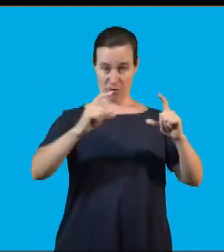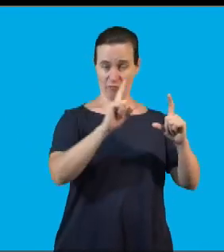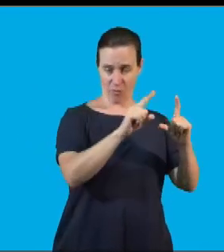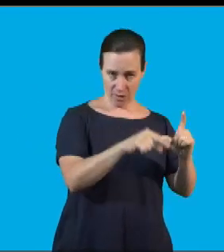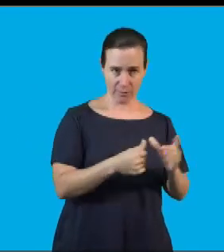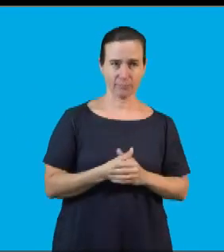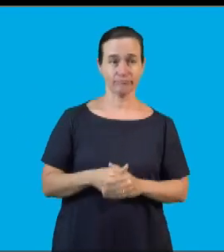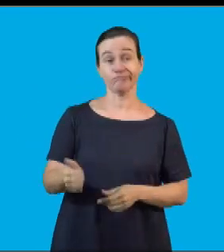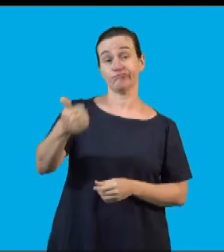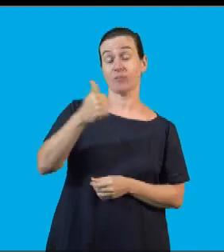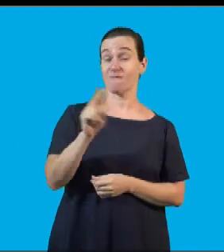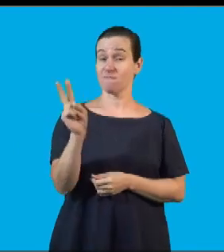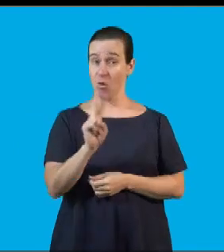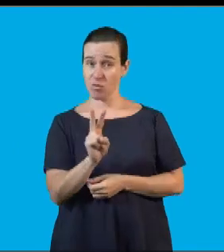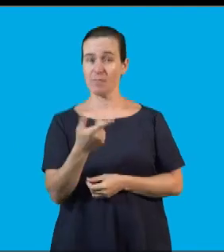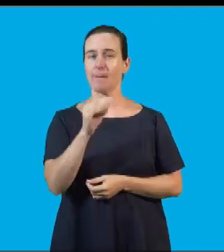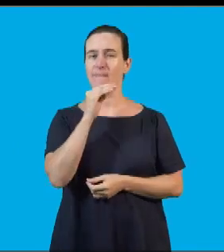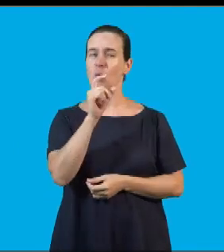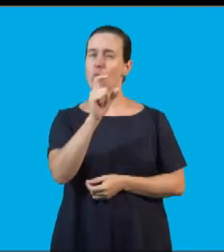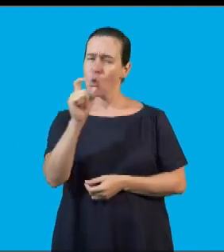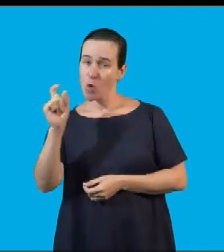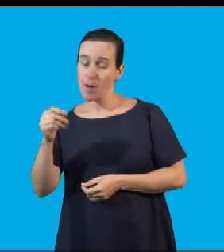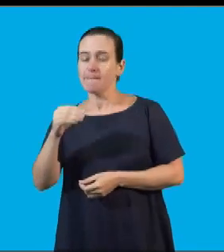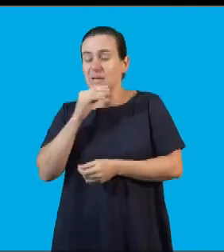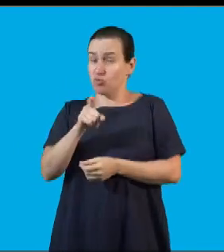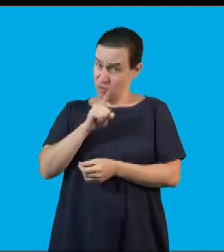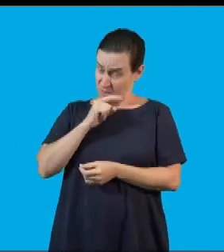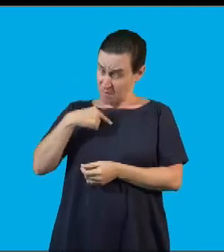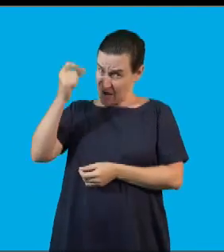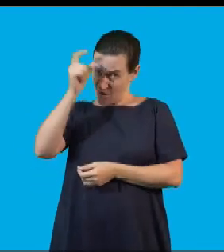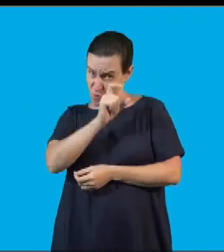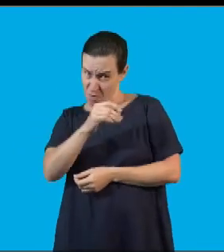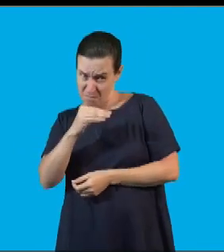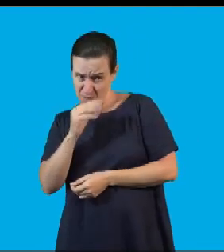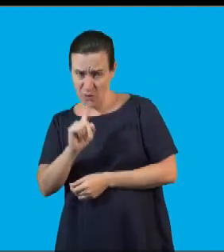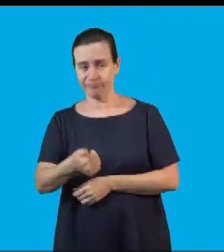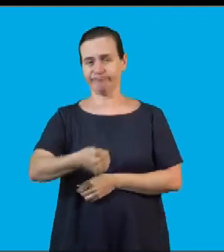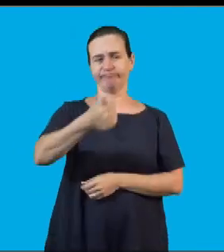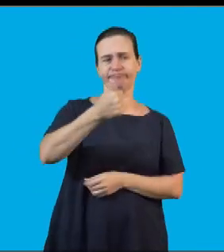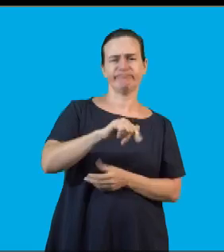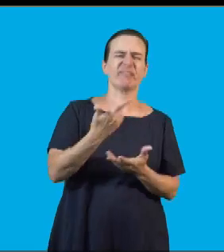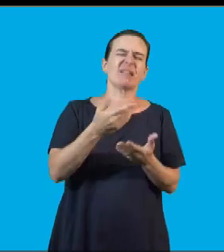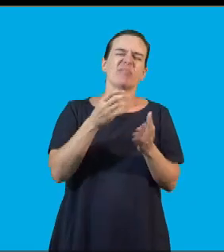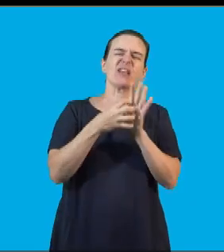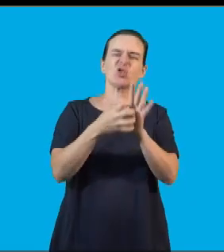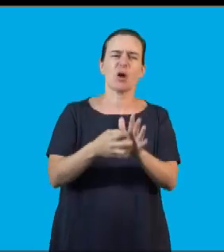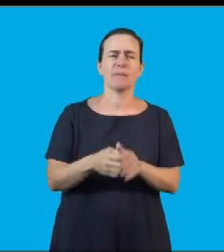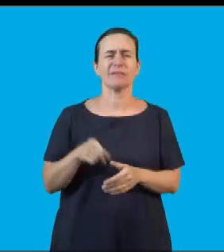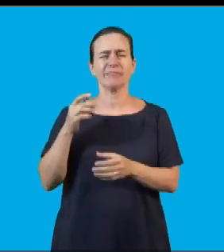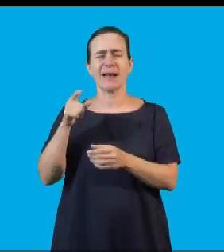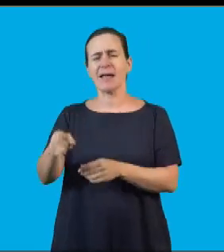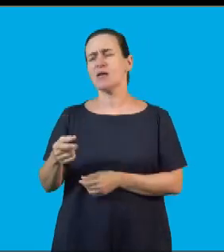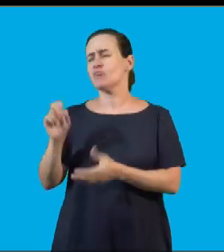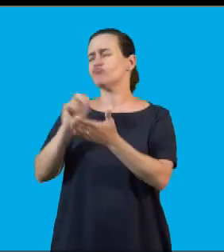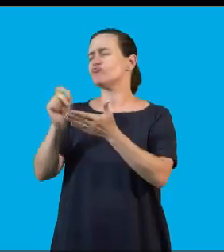1. There are also vocabulary questions and they test your knowledge of word meanings. Explain what the writer means by